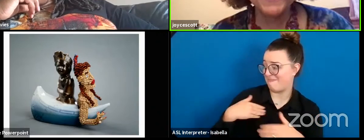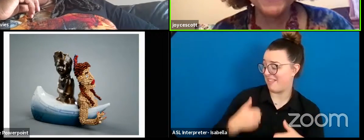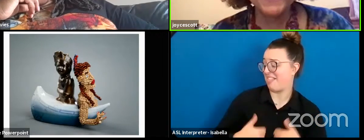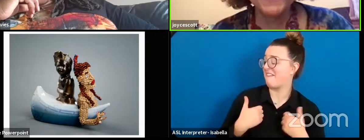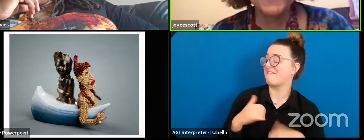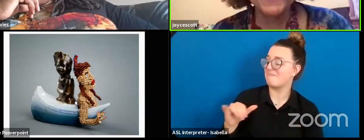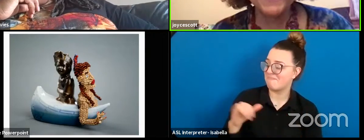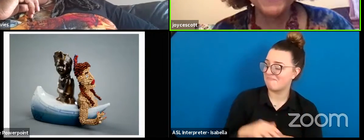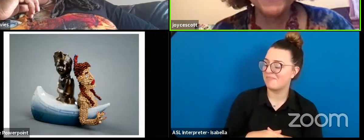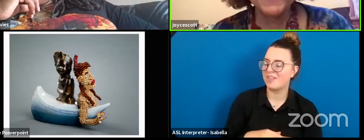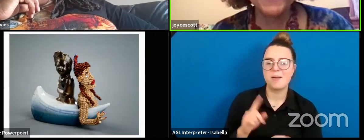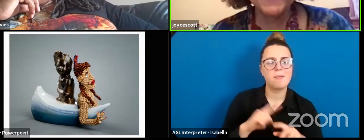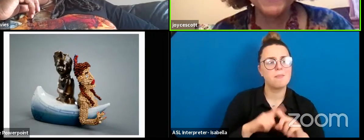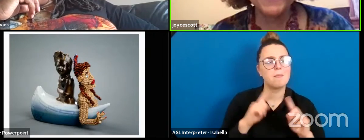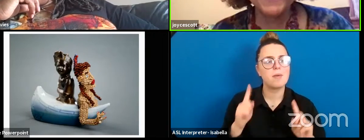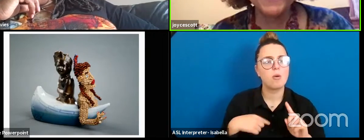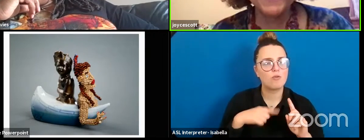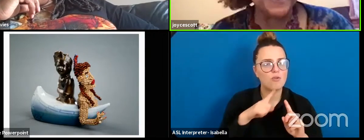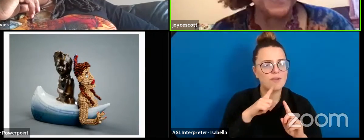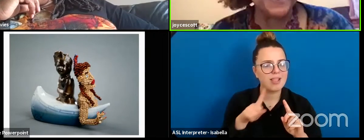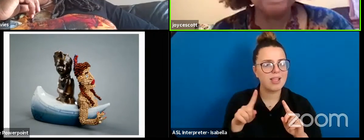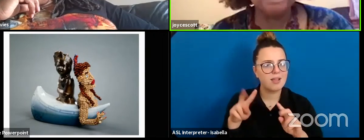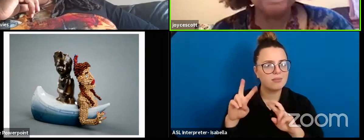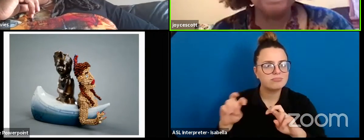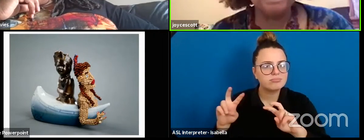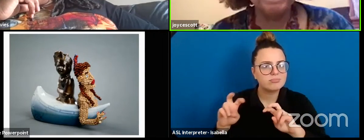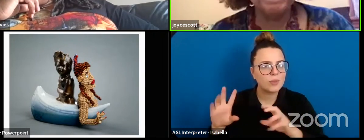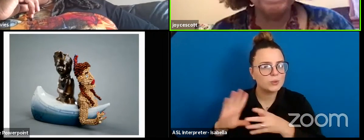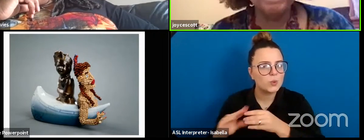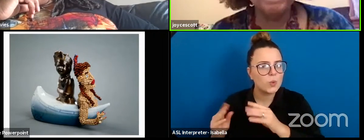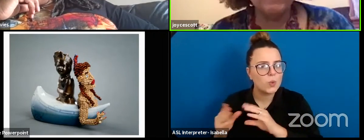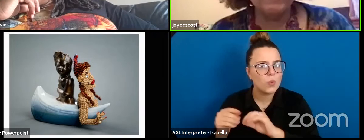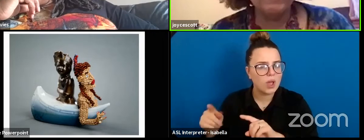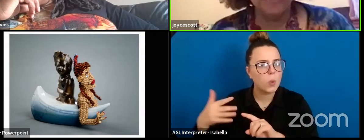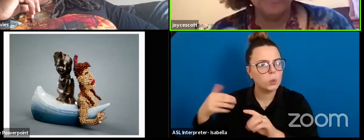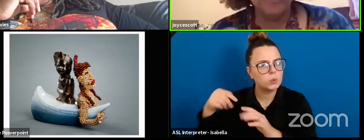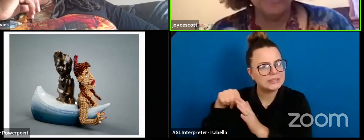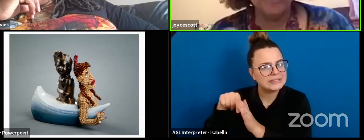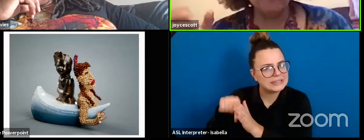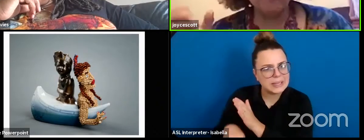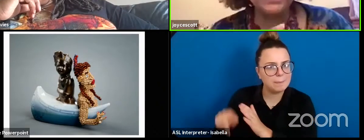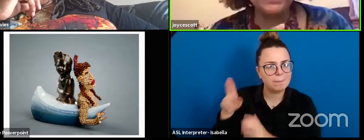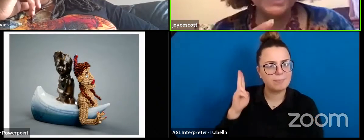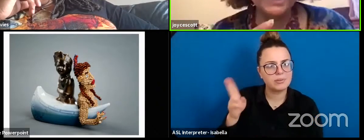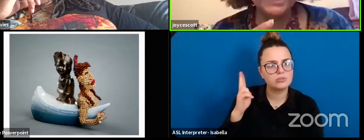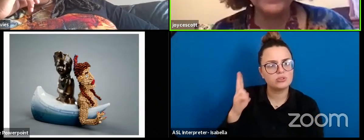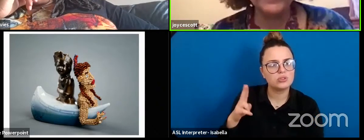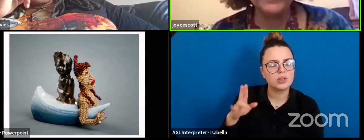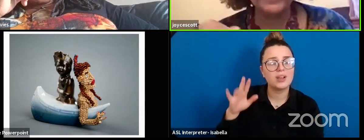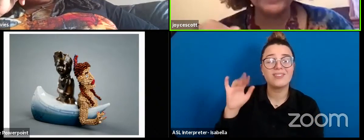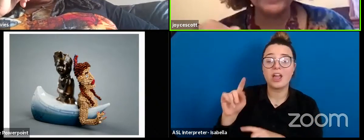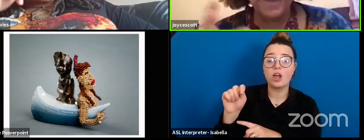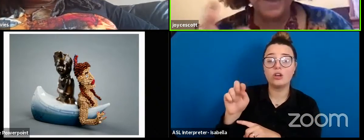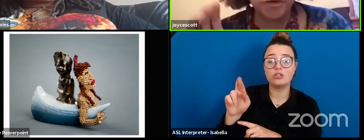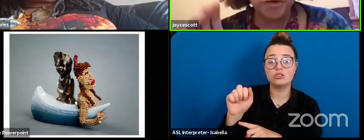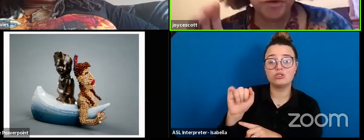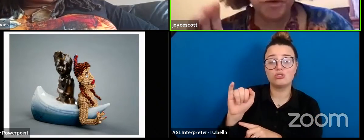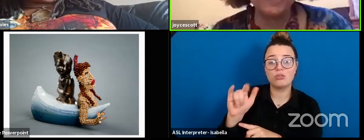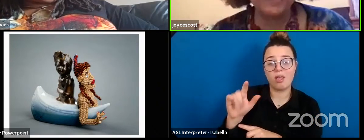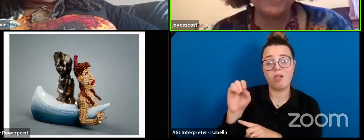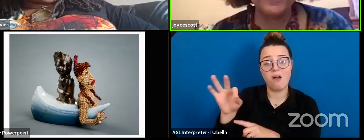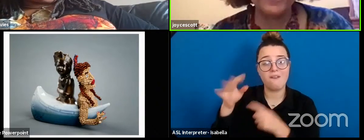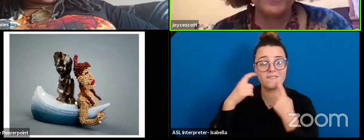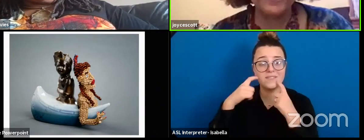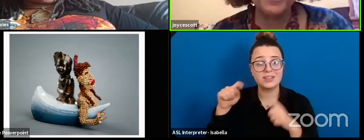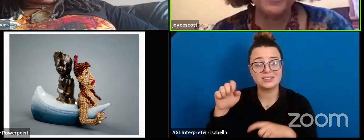But if we get really into the story, it's pretty deep. The whole Trail of Tears is the five, in